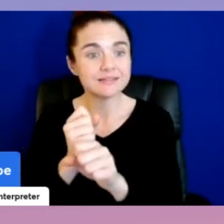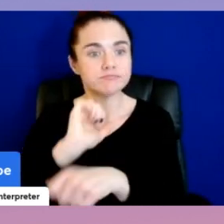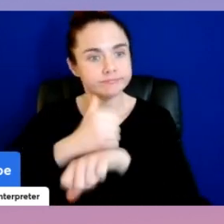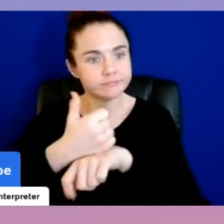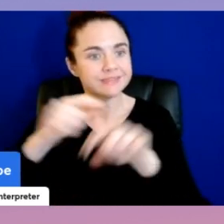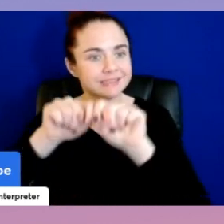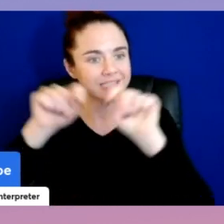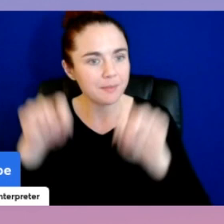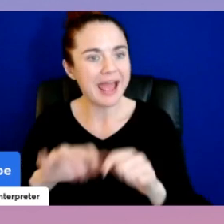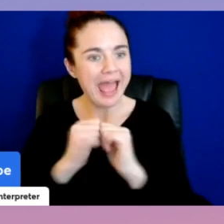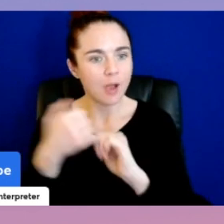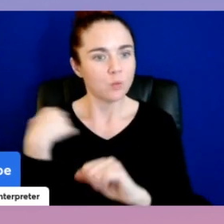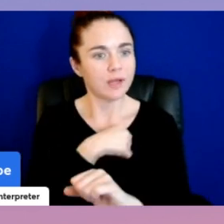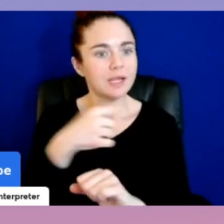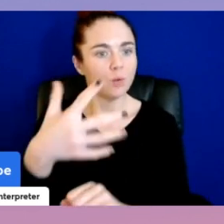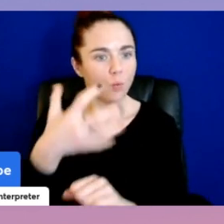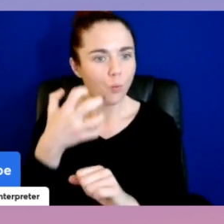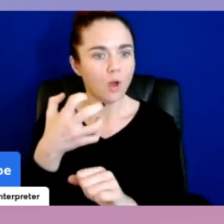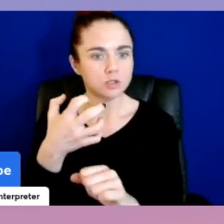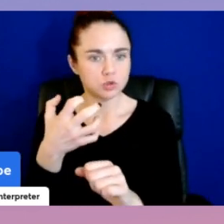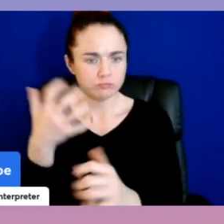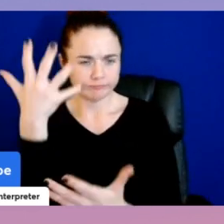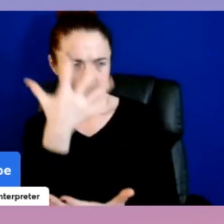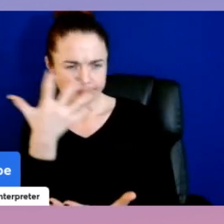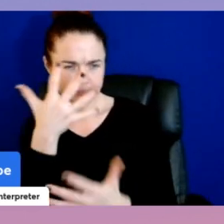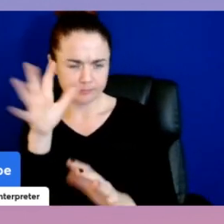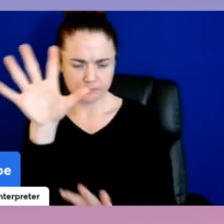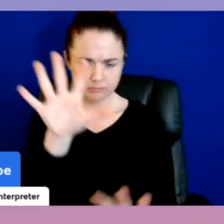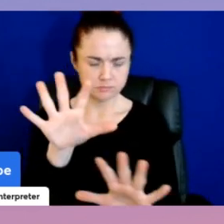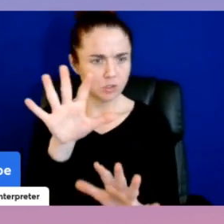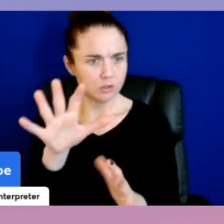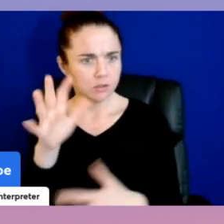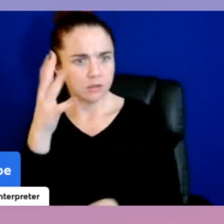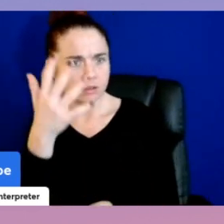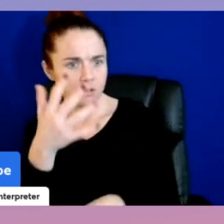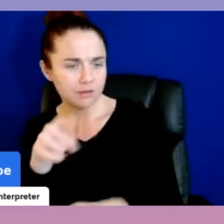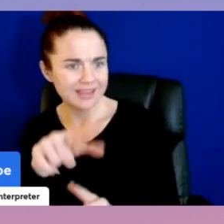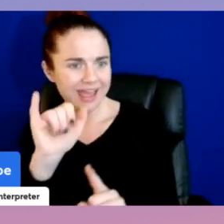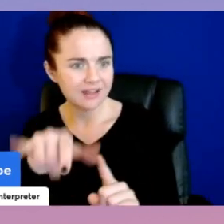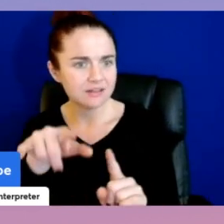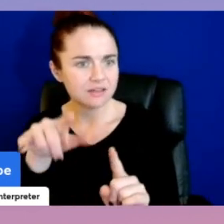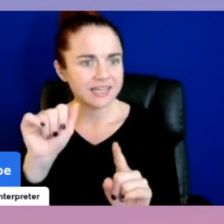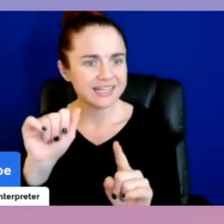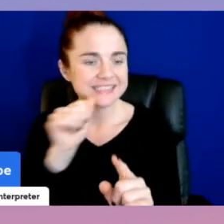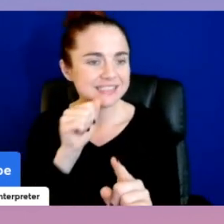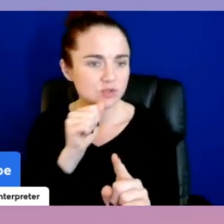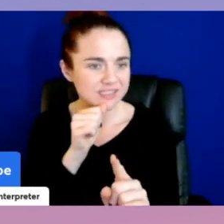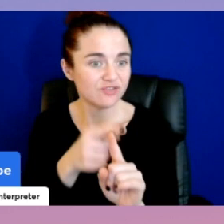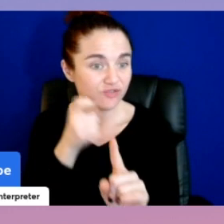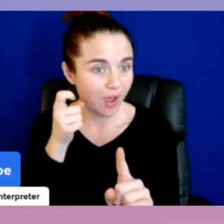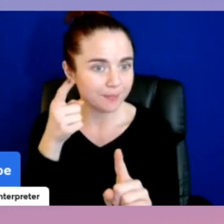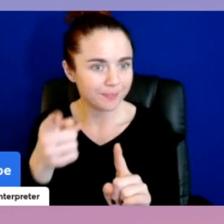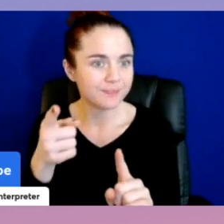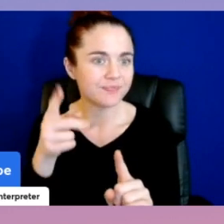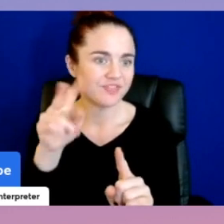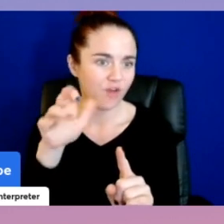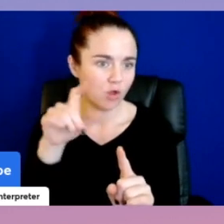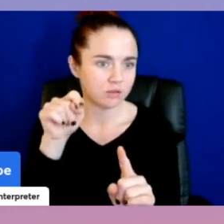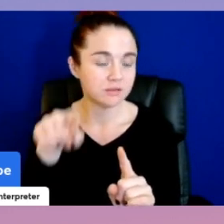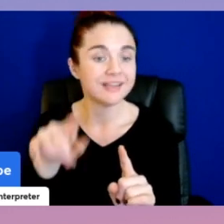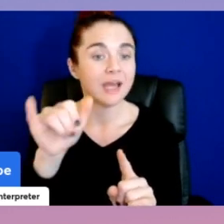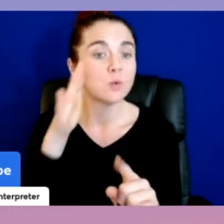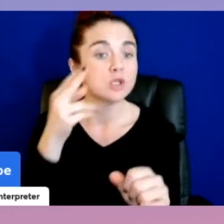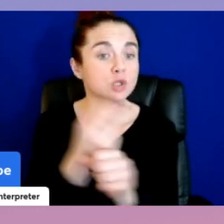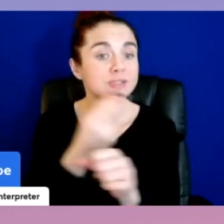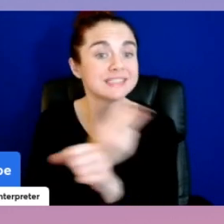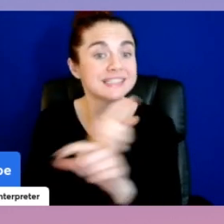render those secrets for our application. What happens is now the Vault agent is going to use this template to